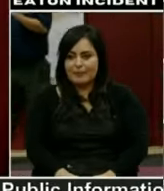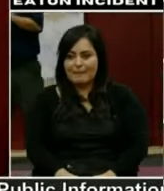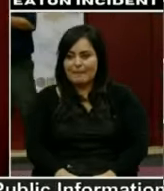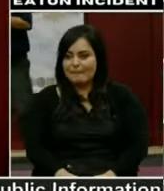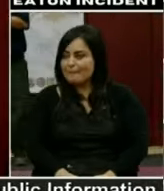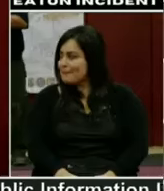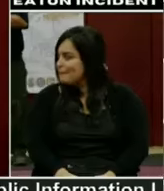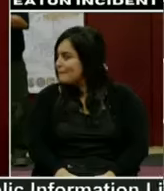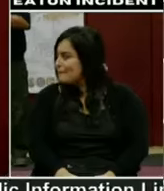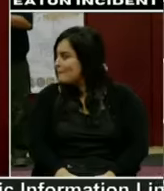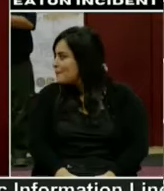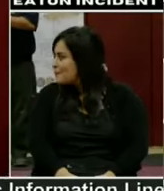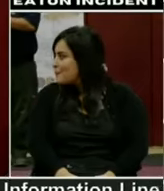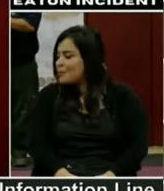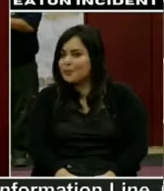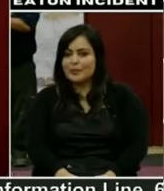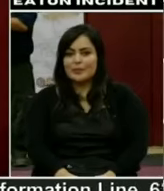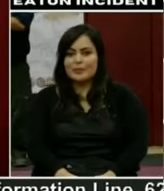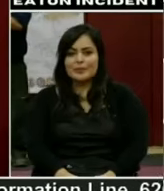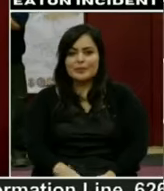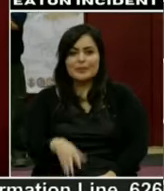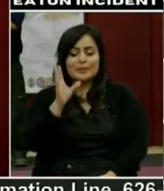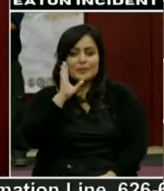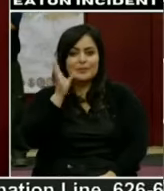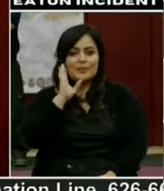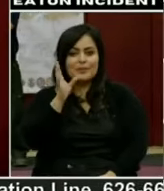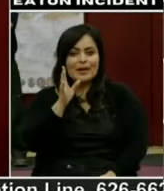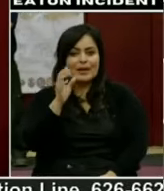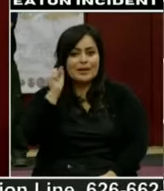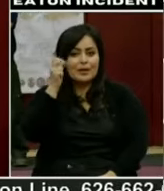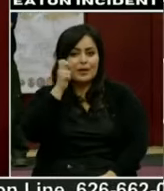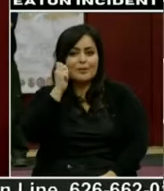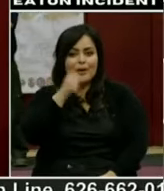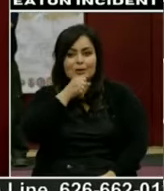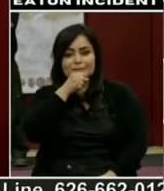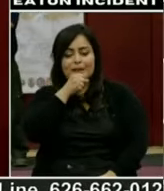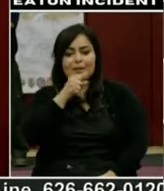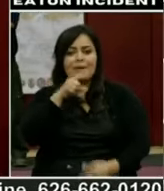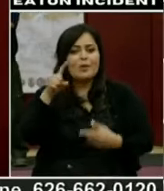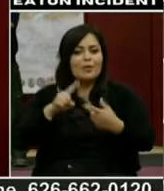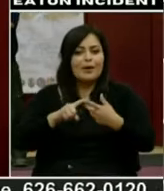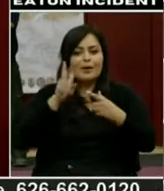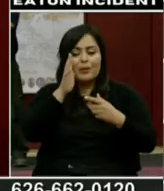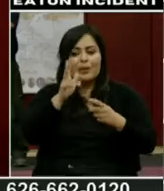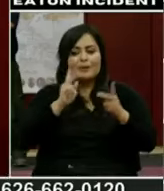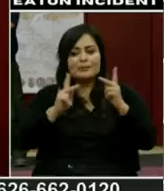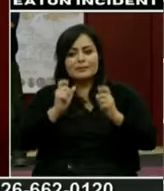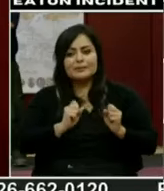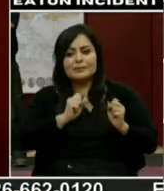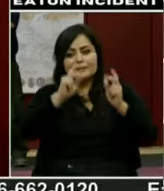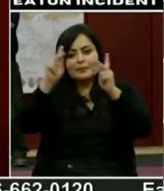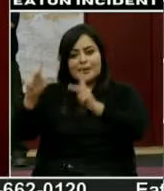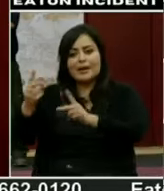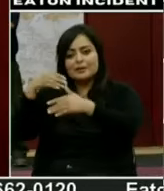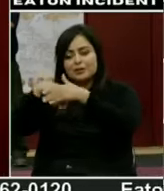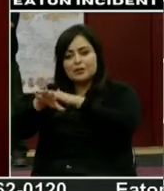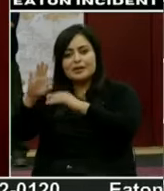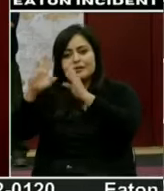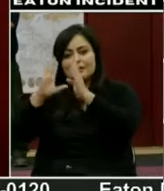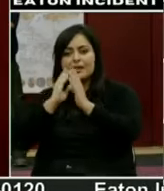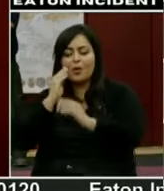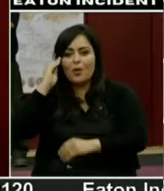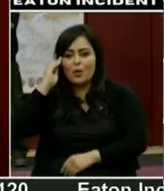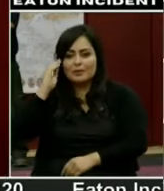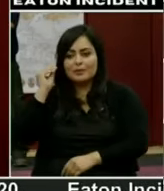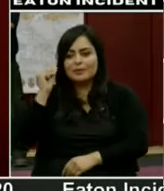Good evening again. Make sure you guys could all hear me. If not, I'll speak up. When will residents be able to access their homes, at least